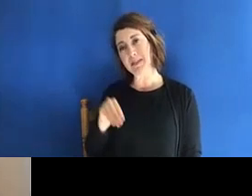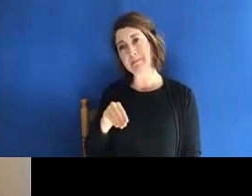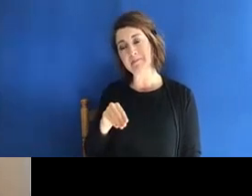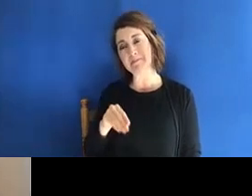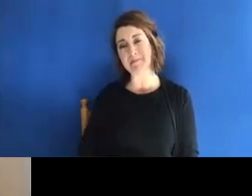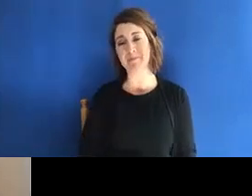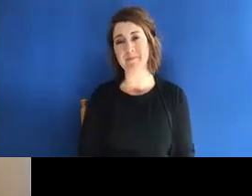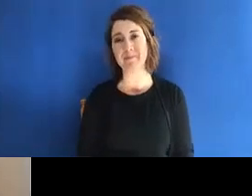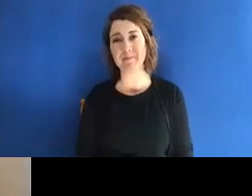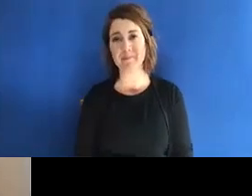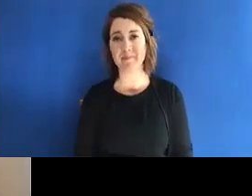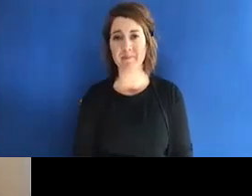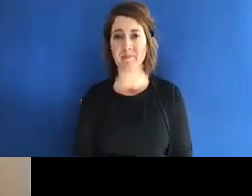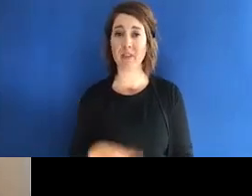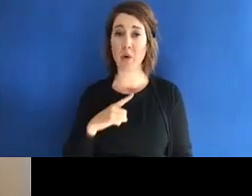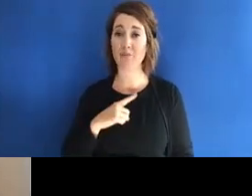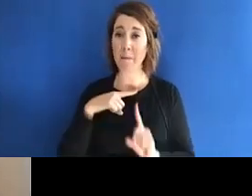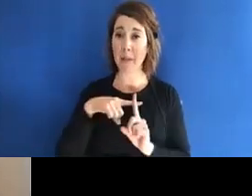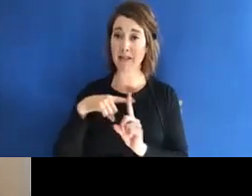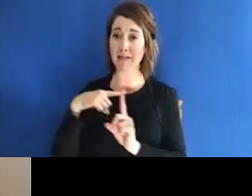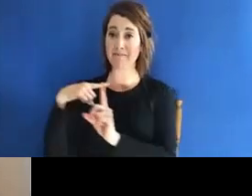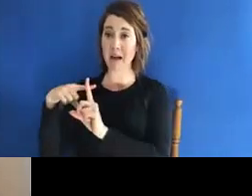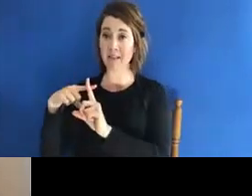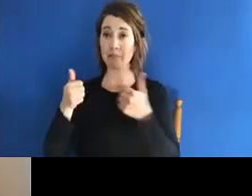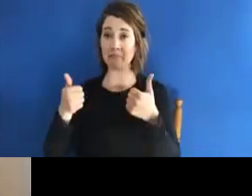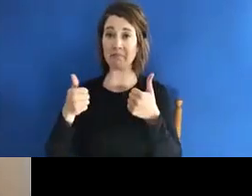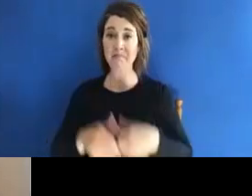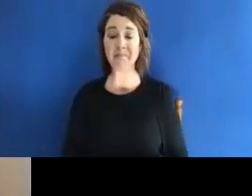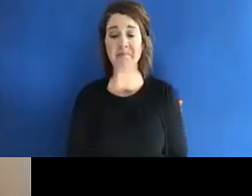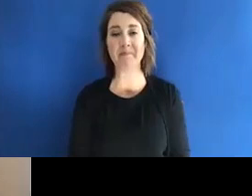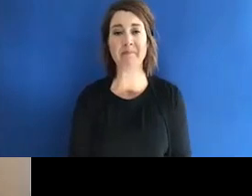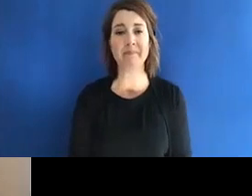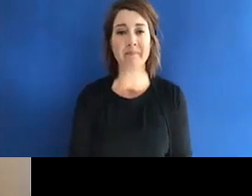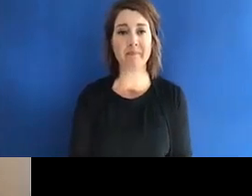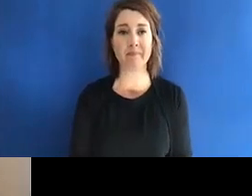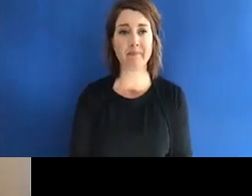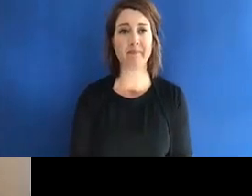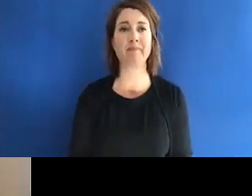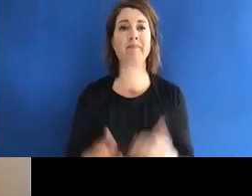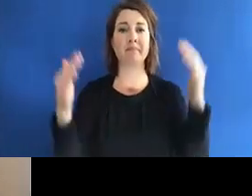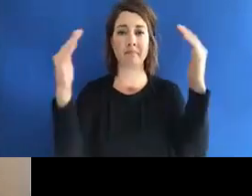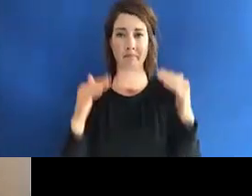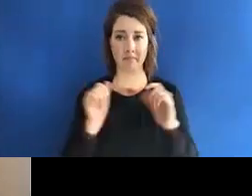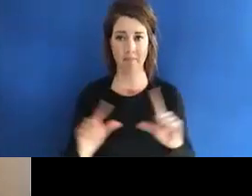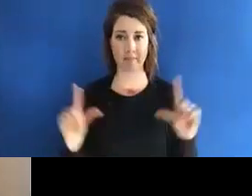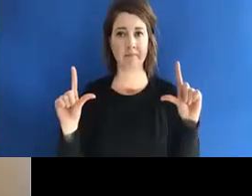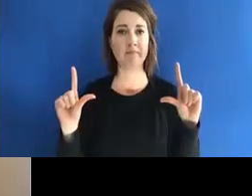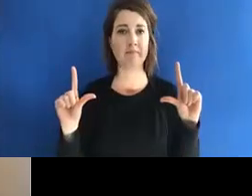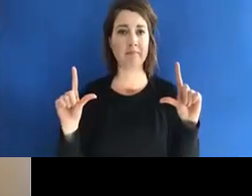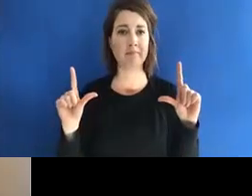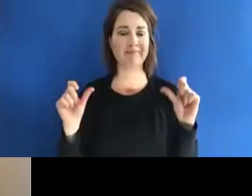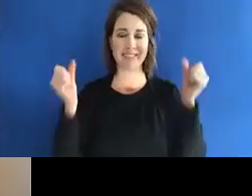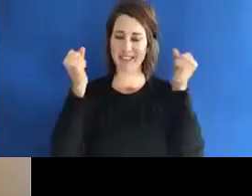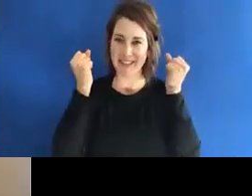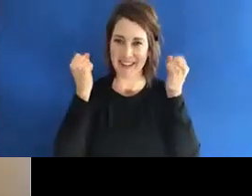So positive trends here as well. On the next slide, we've provided a lot of